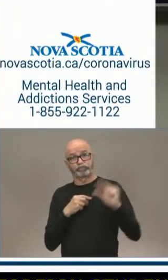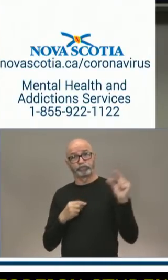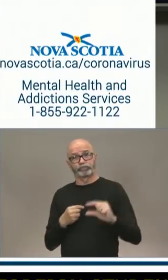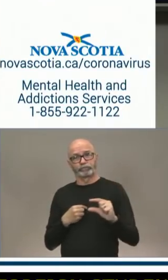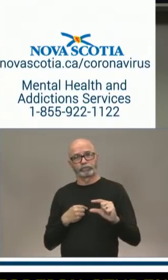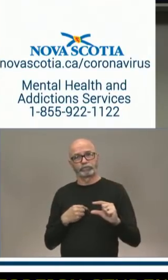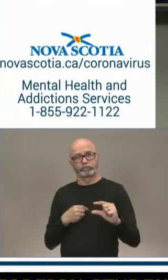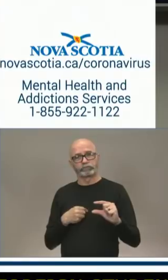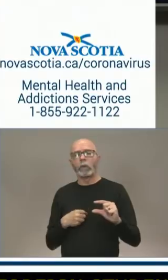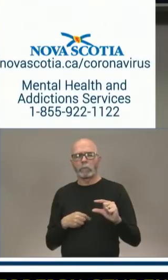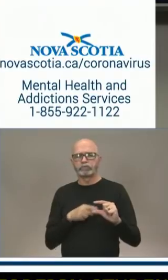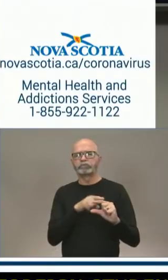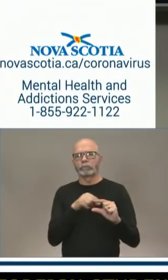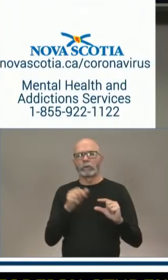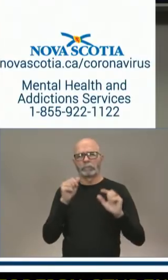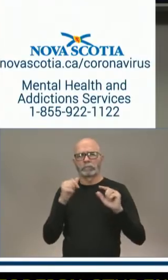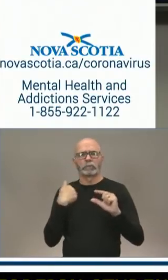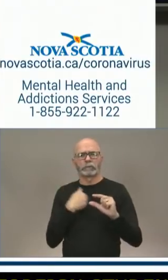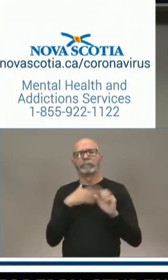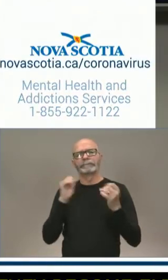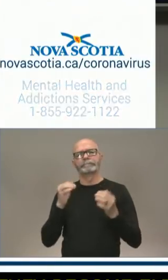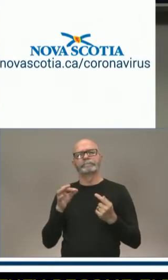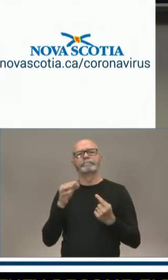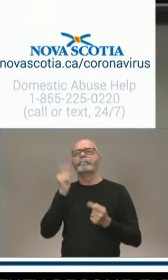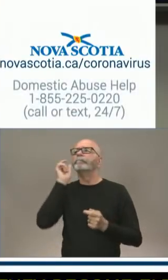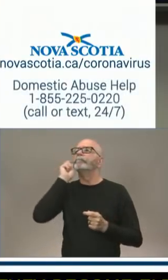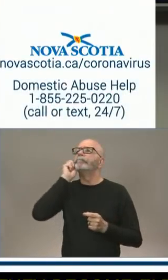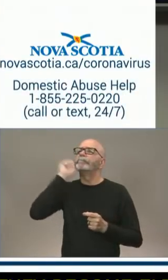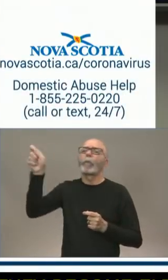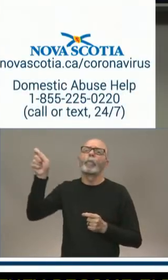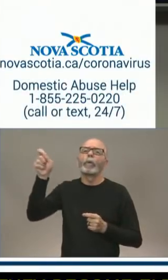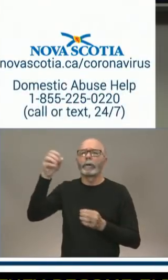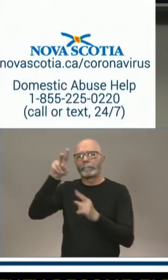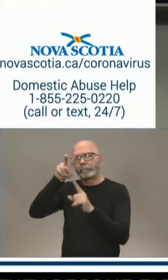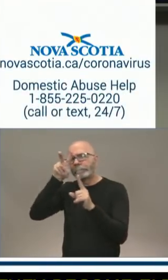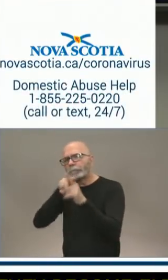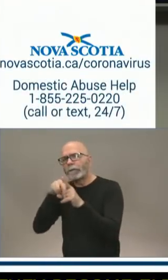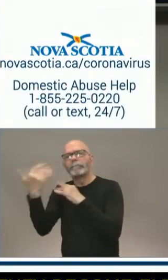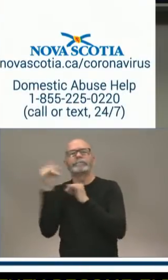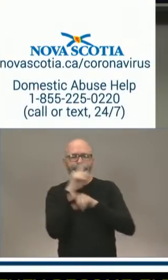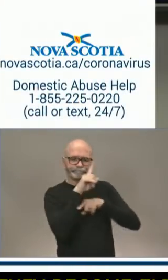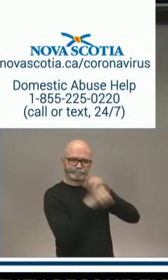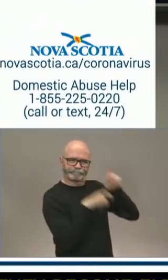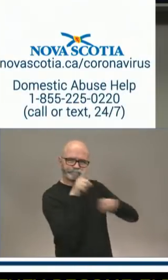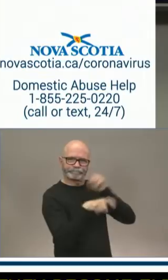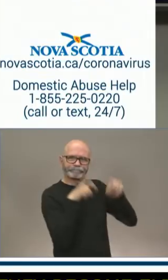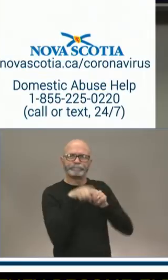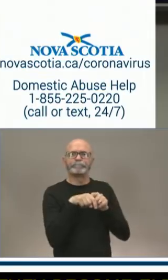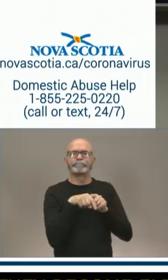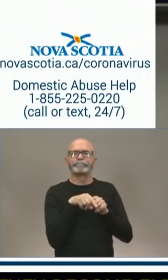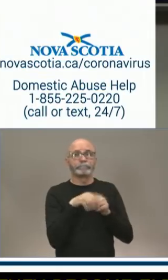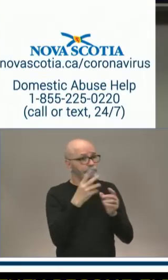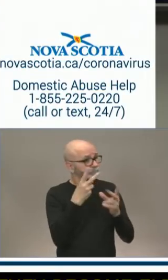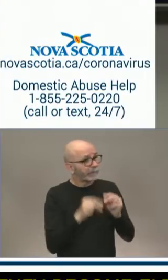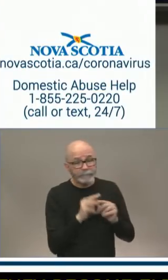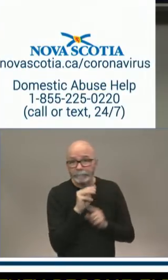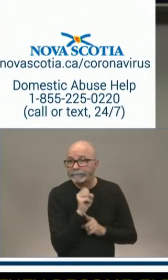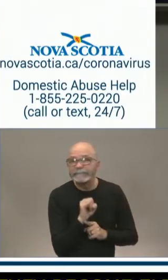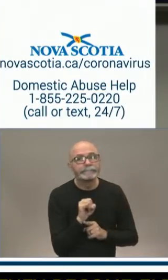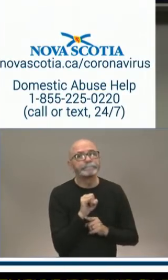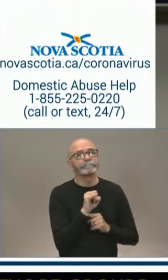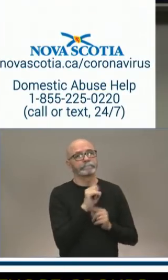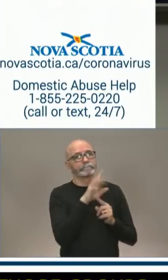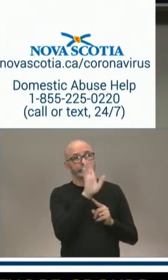to do a phone line where there'll be an assessment about, even though they don't have an MSI card, do they meet one of our